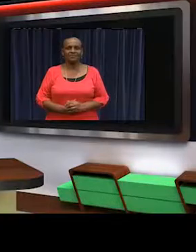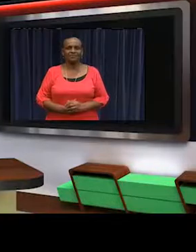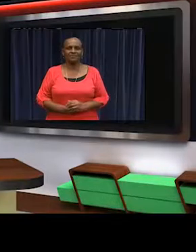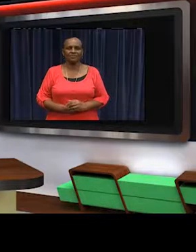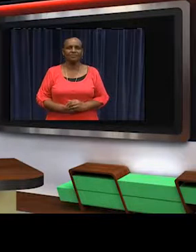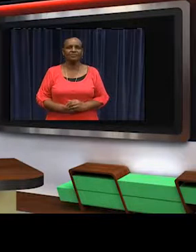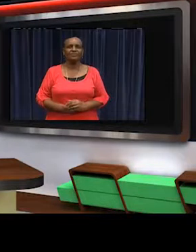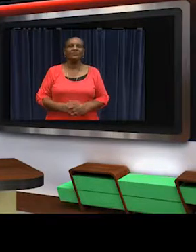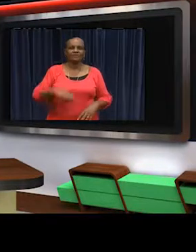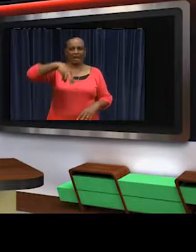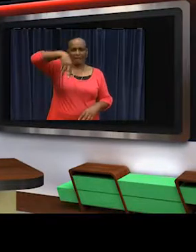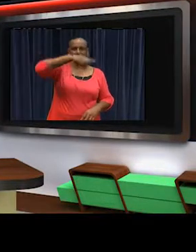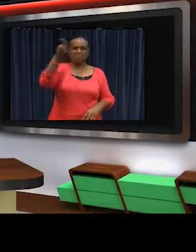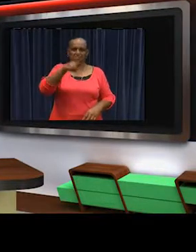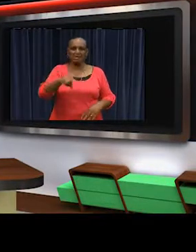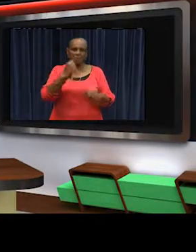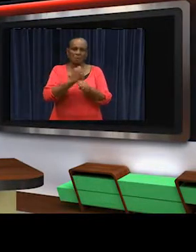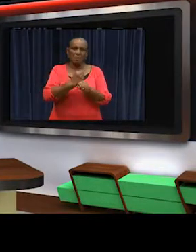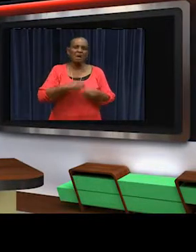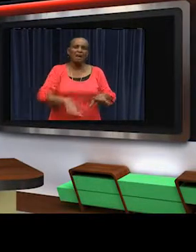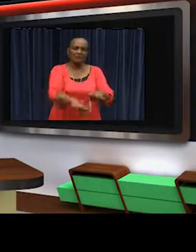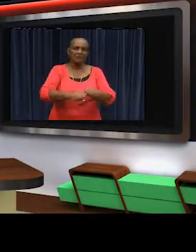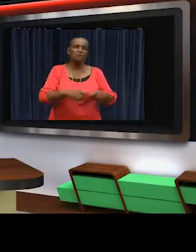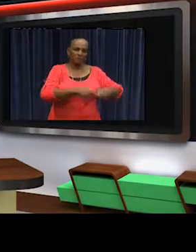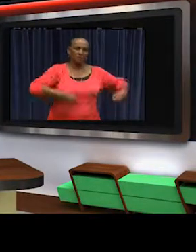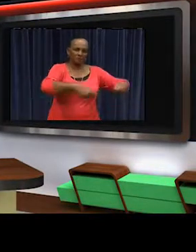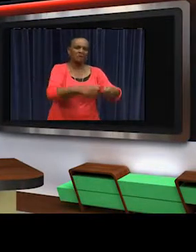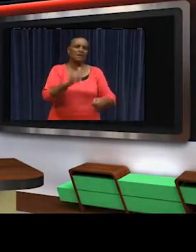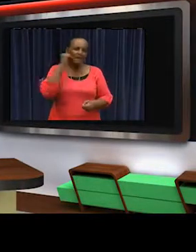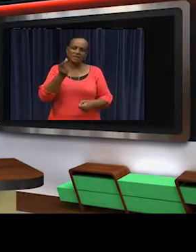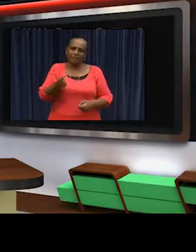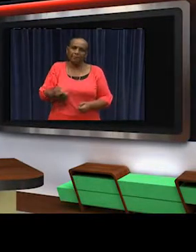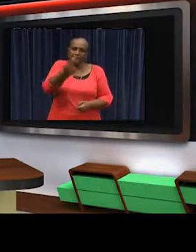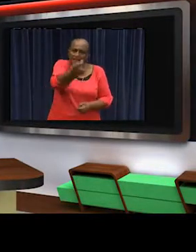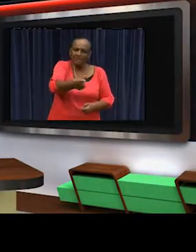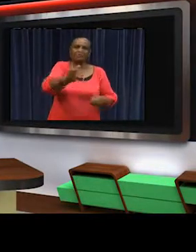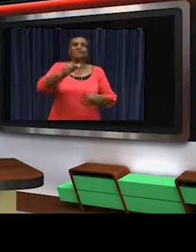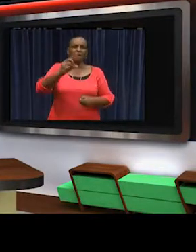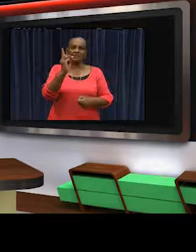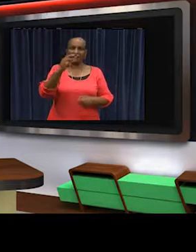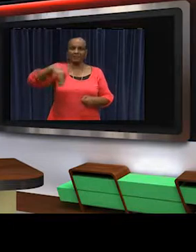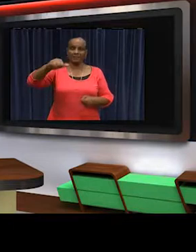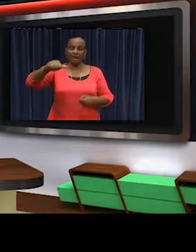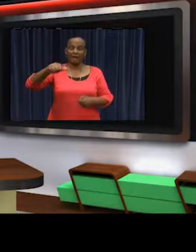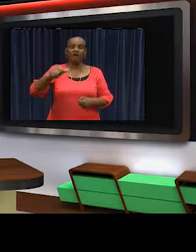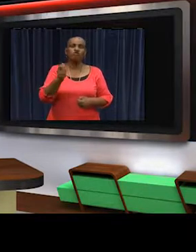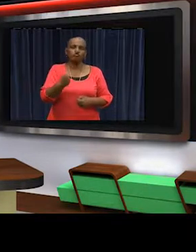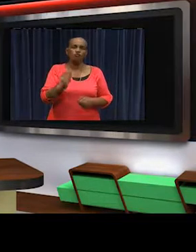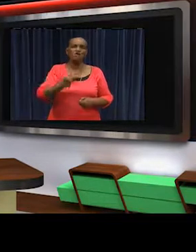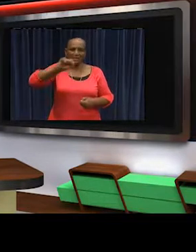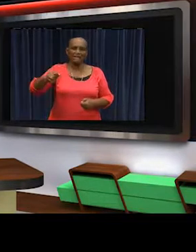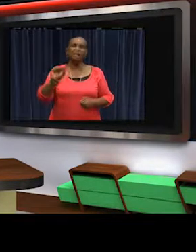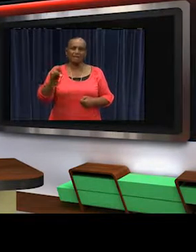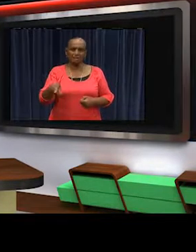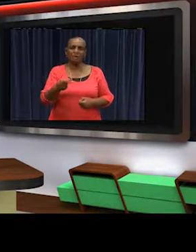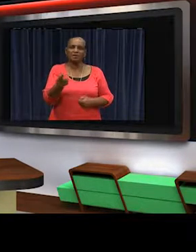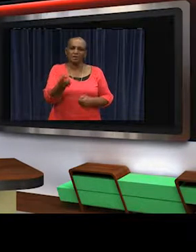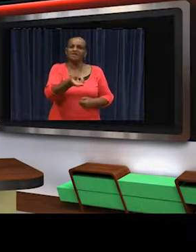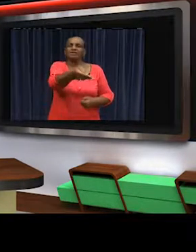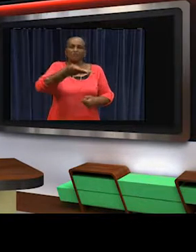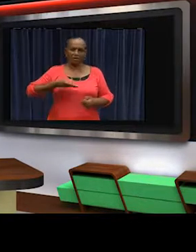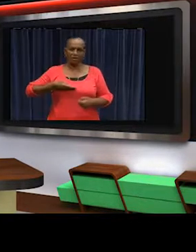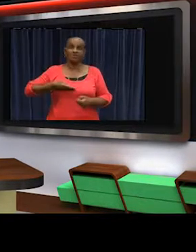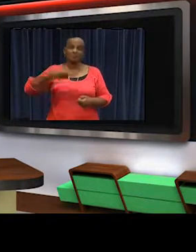The union at the Medis Ascending presented a petition yesterday to the National Assembly. Speaker of Parliament Jennifer